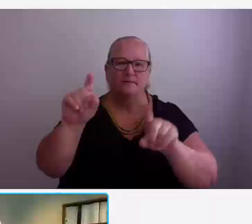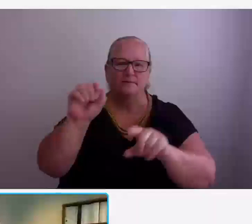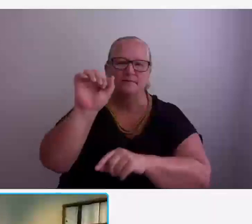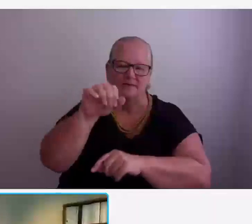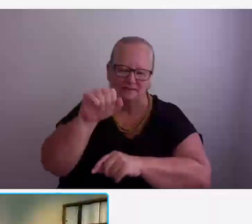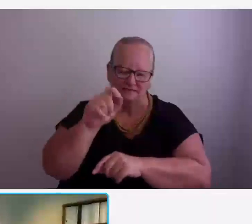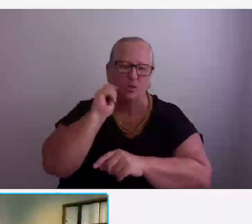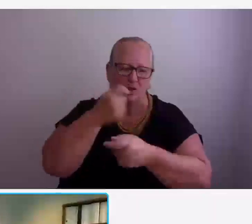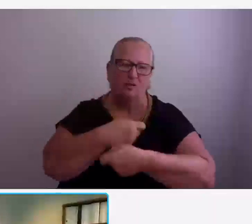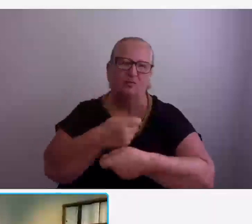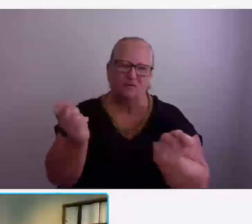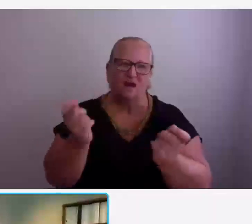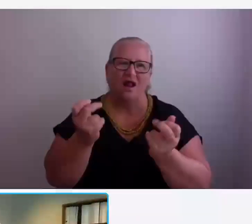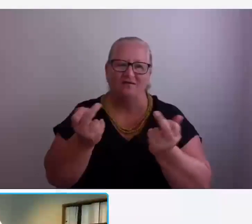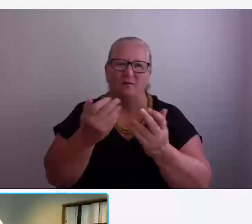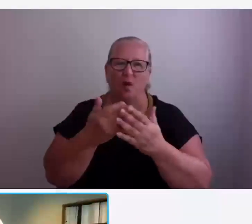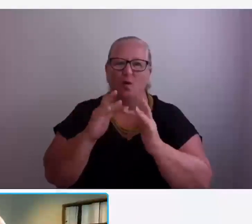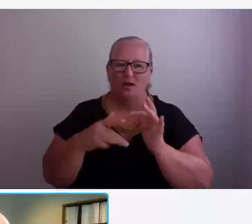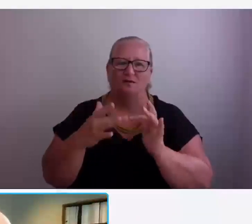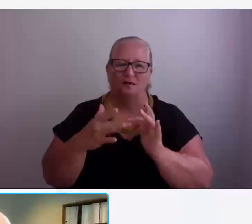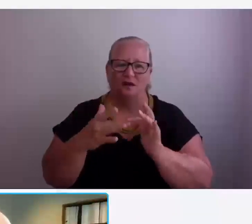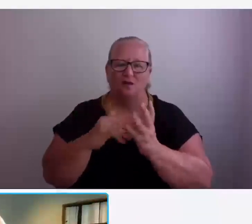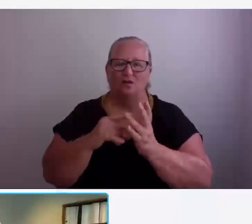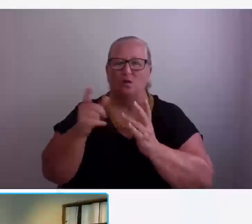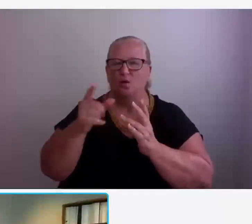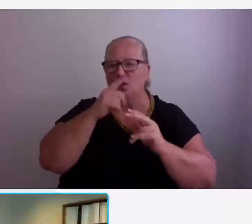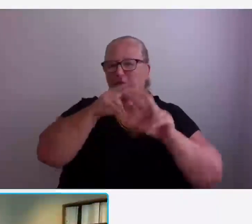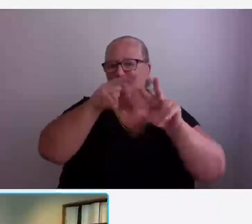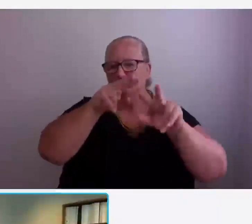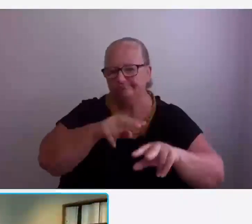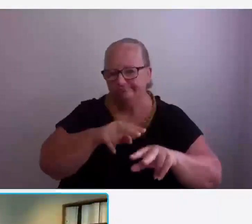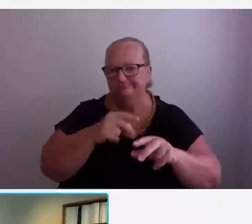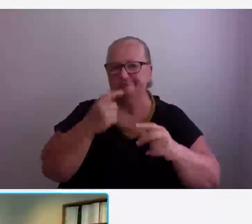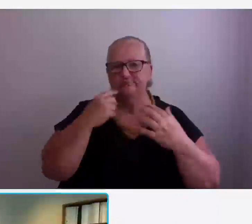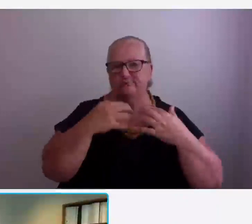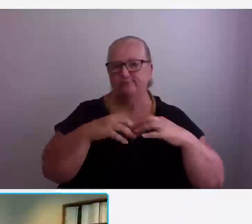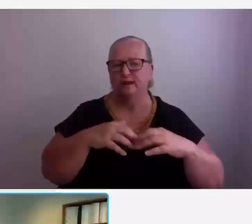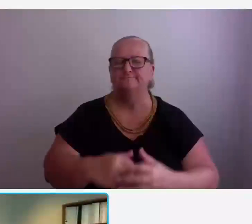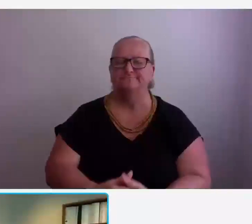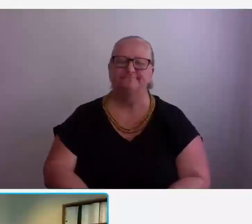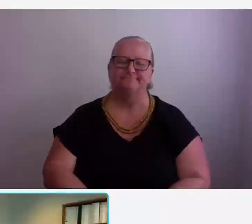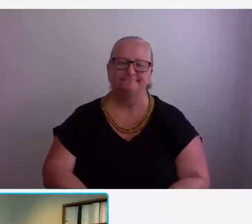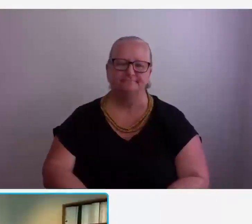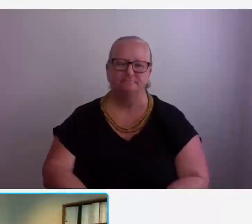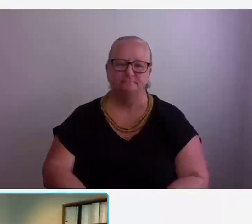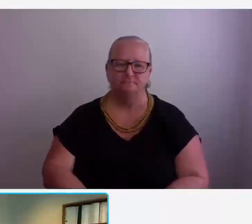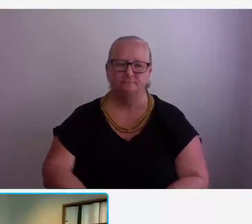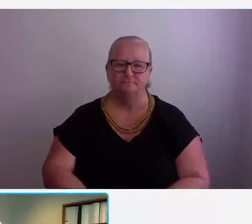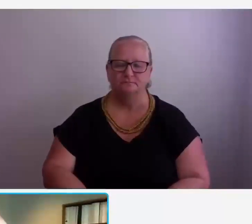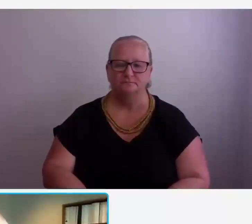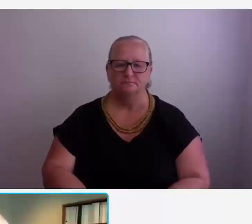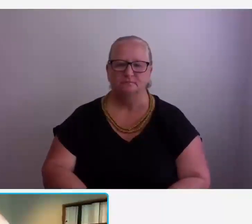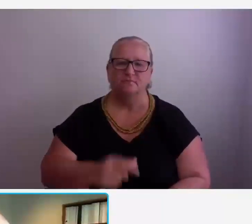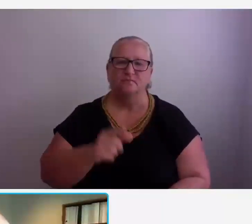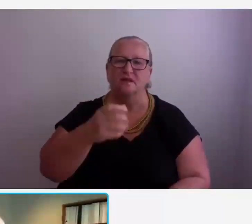our website, so you can look at them slowly and also have a chance to read the fine print. So there's a